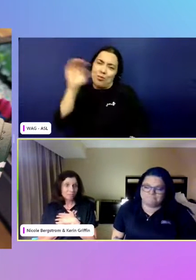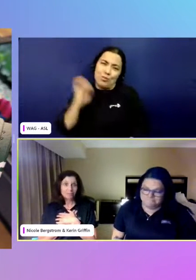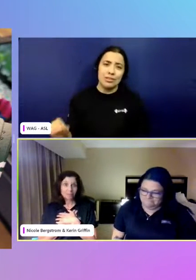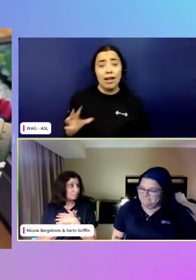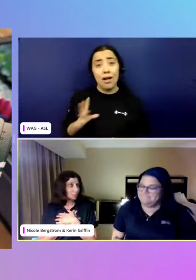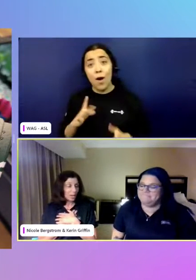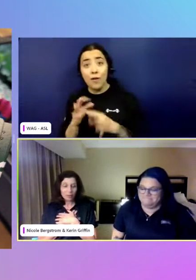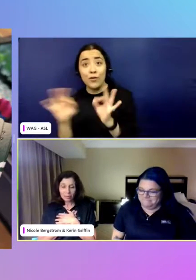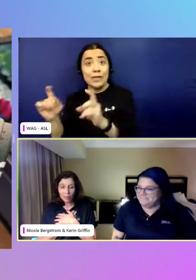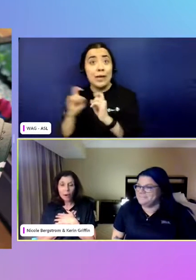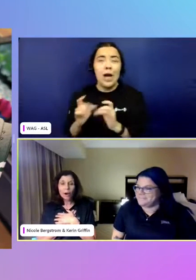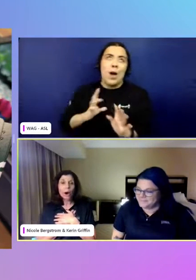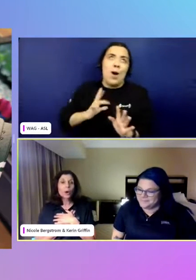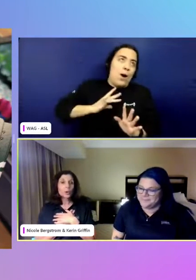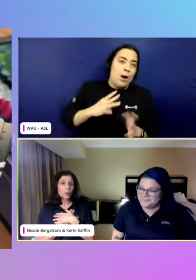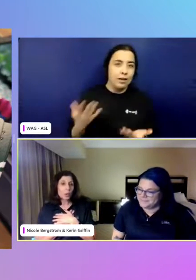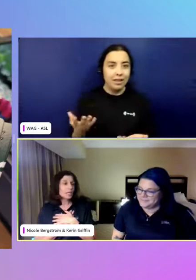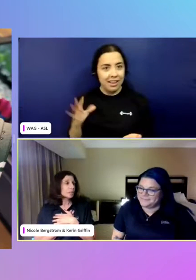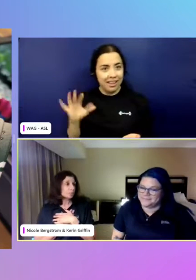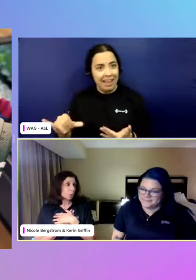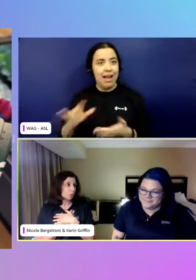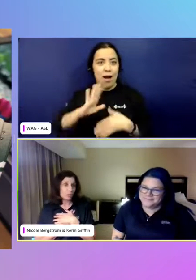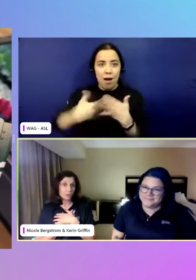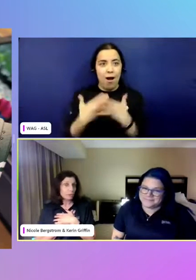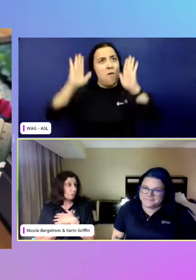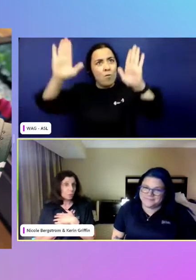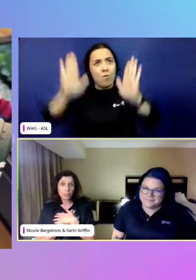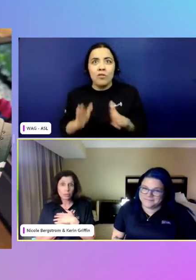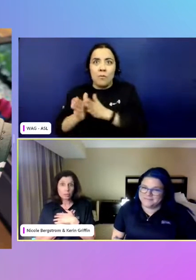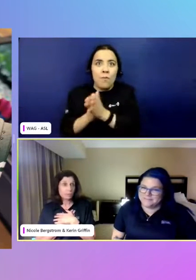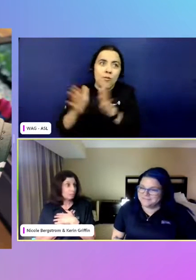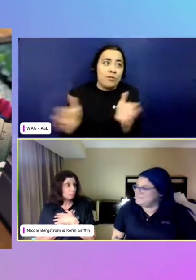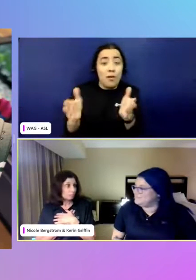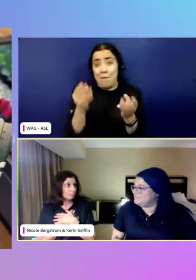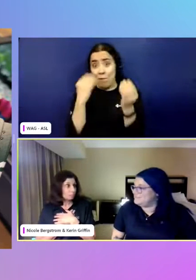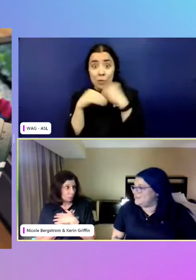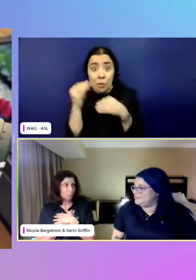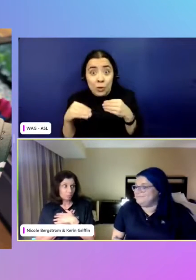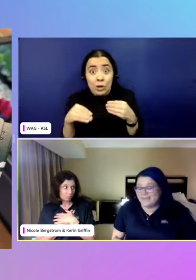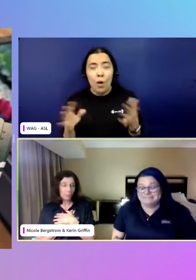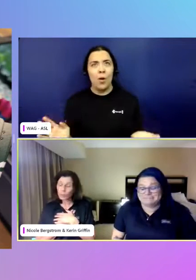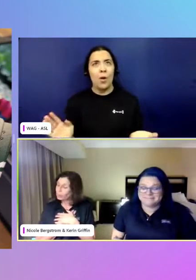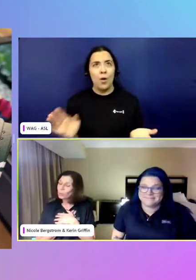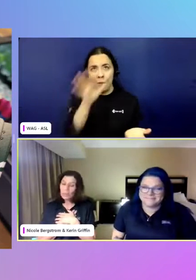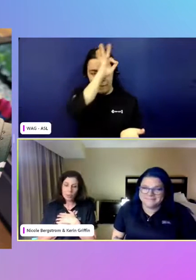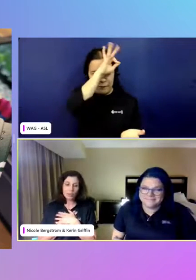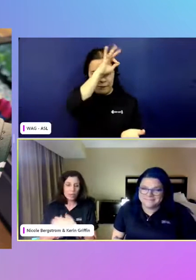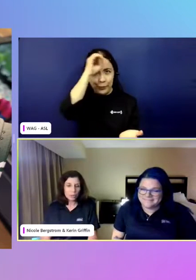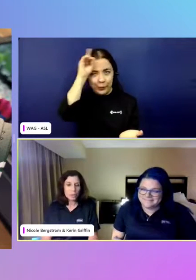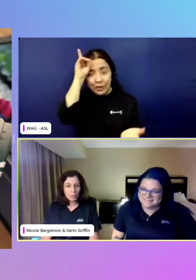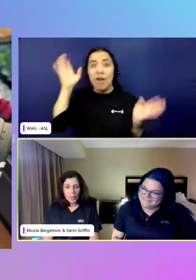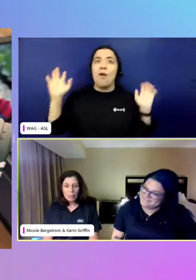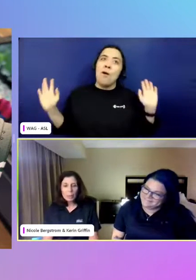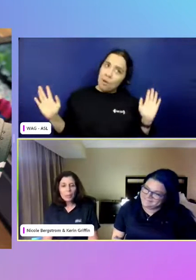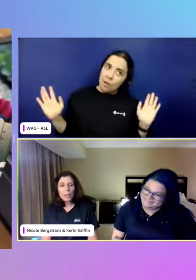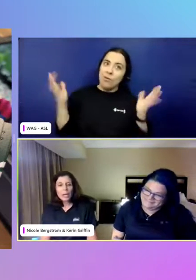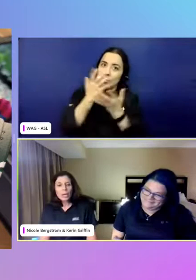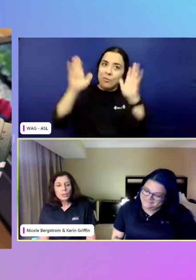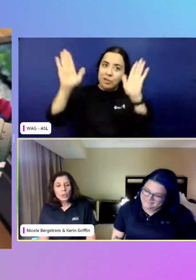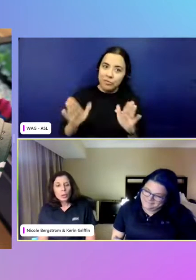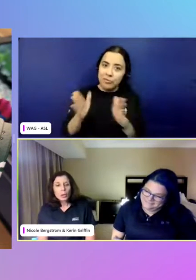swag, right? All great motivators. Food, Yeah. food, great motivator,